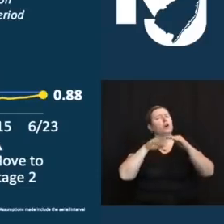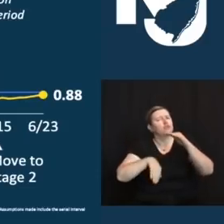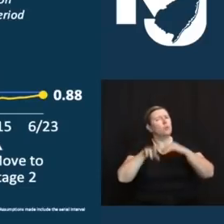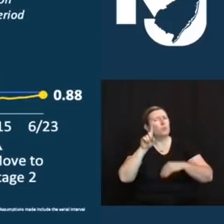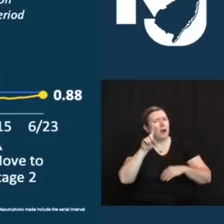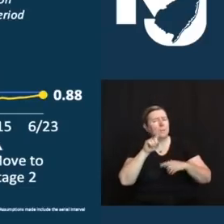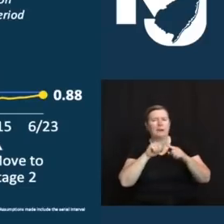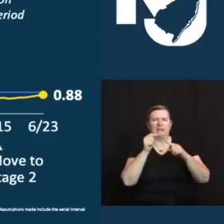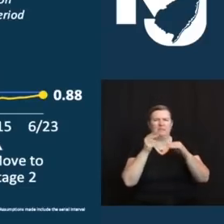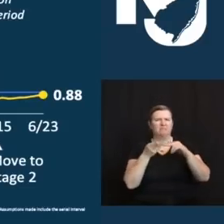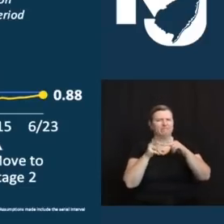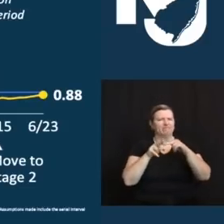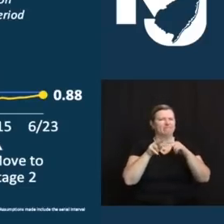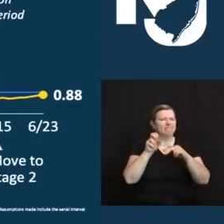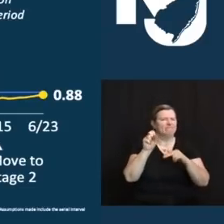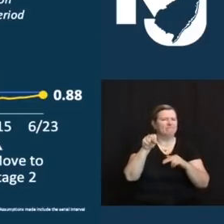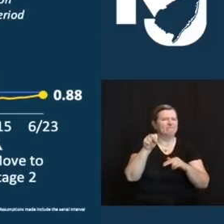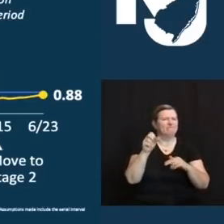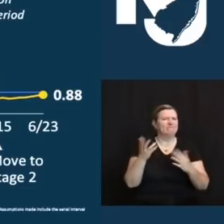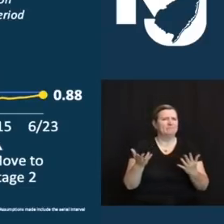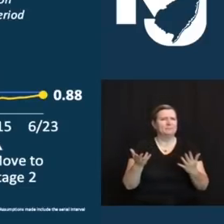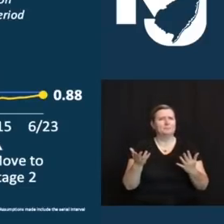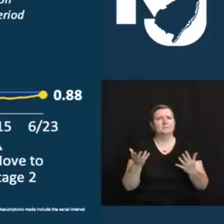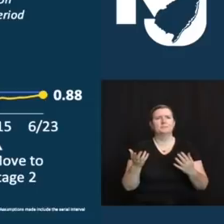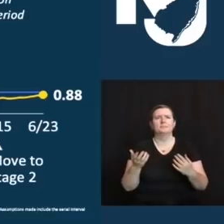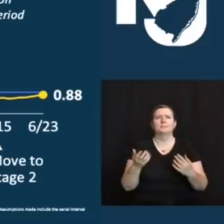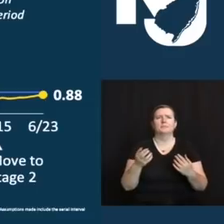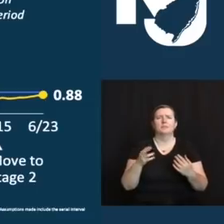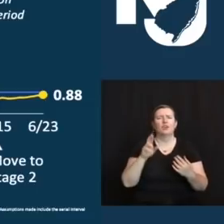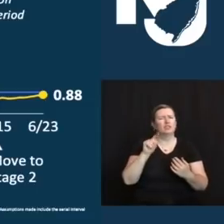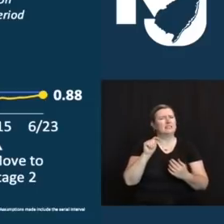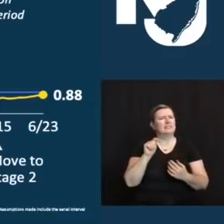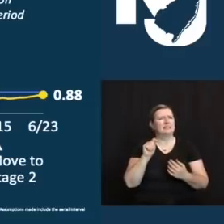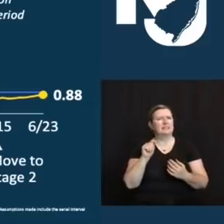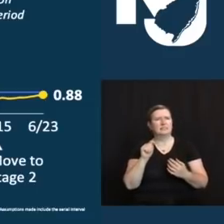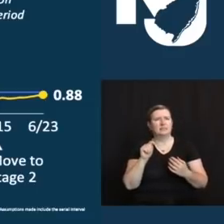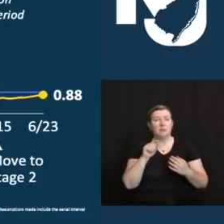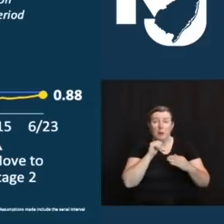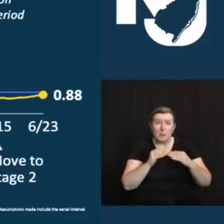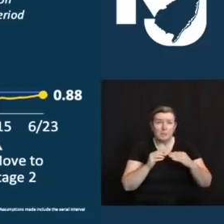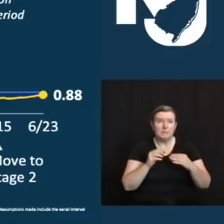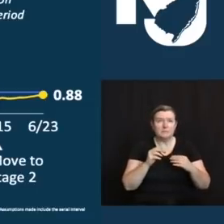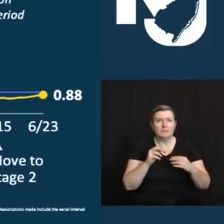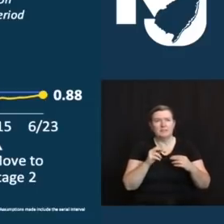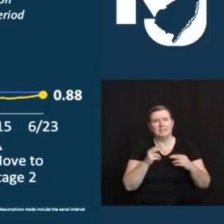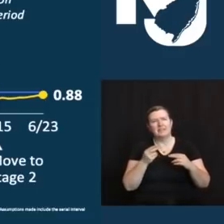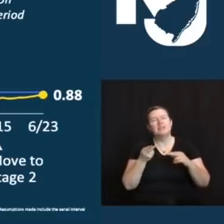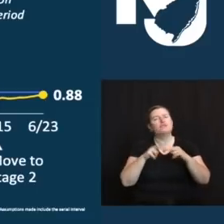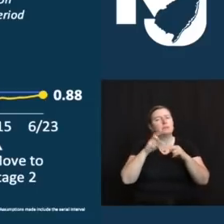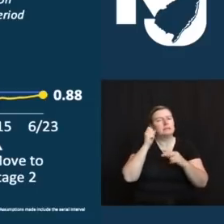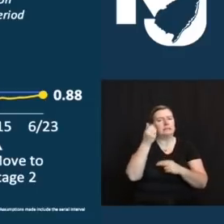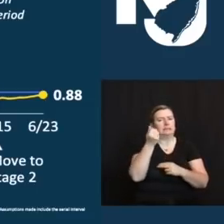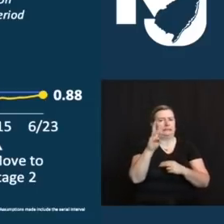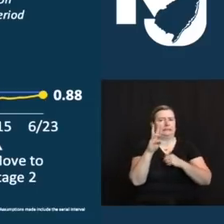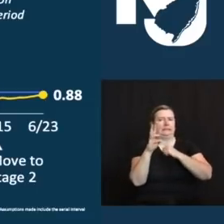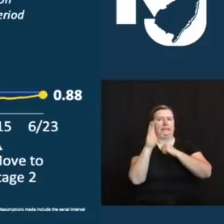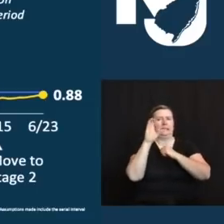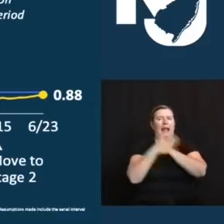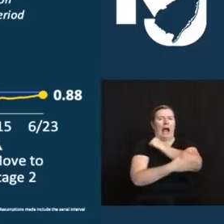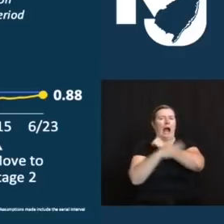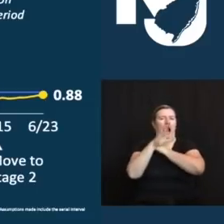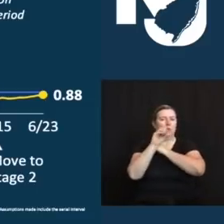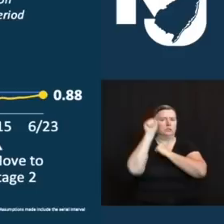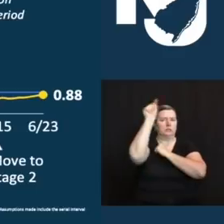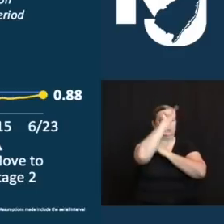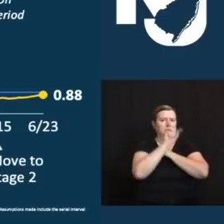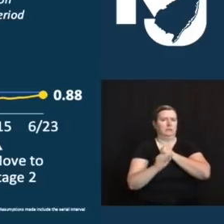past week, the rate of transmission has increased in 16 of our counties, with 6 counties now recording rates of transmission